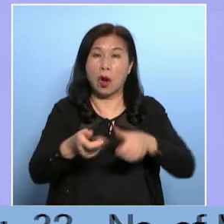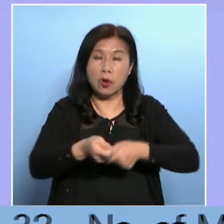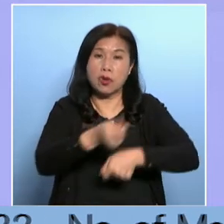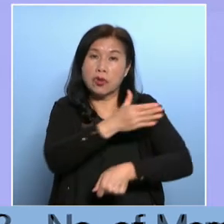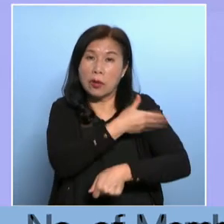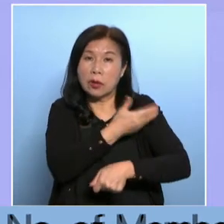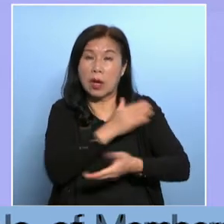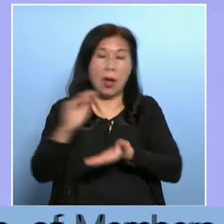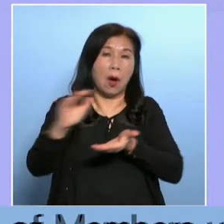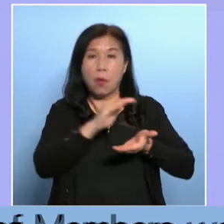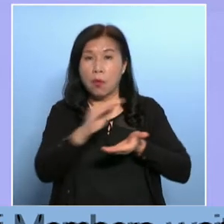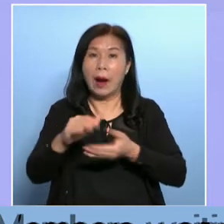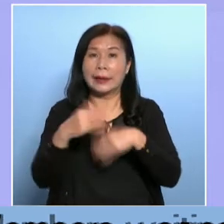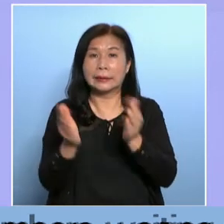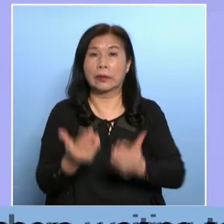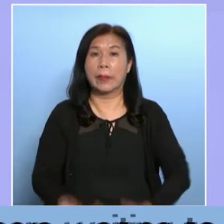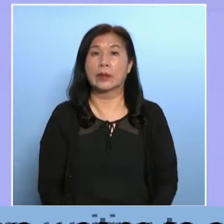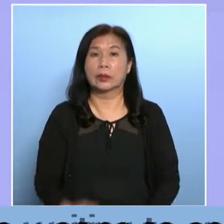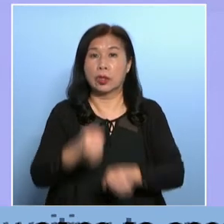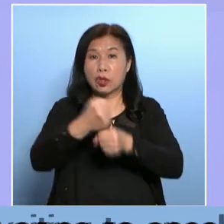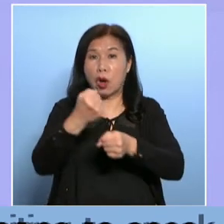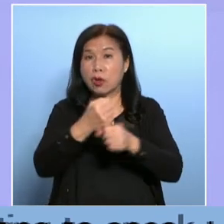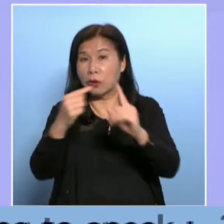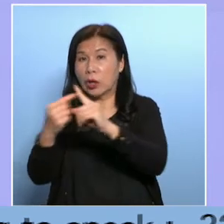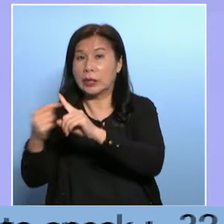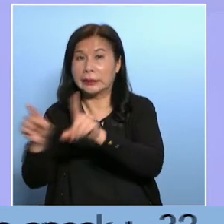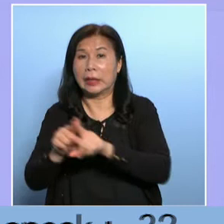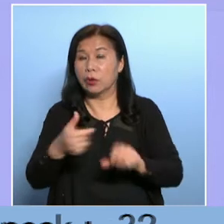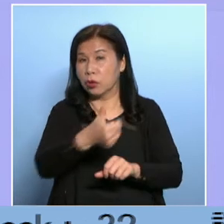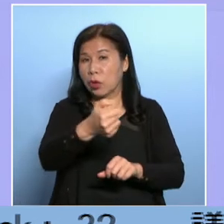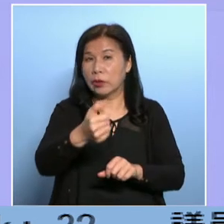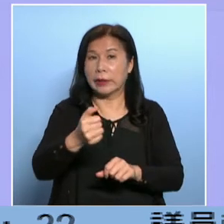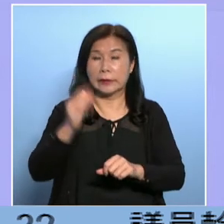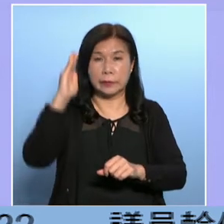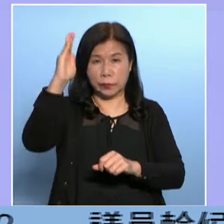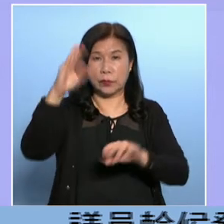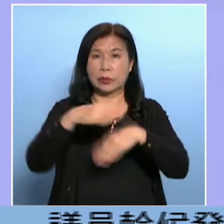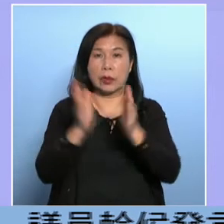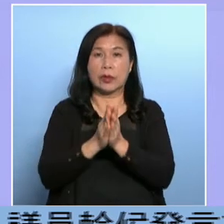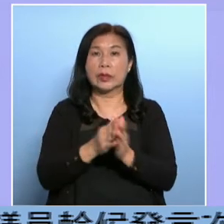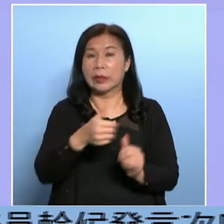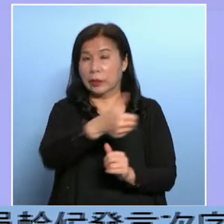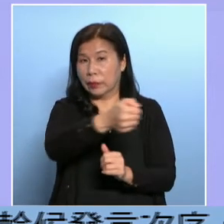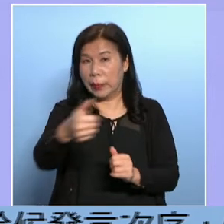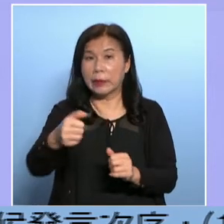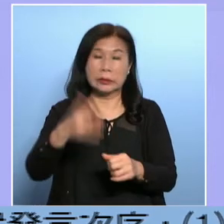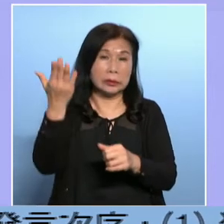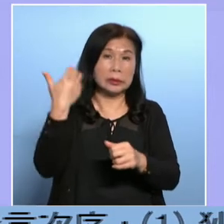responsible for the cleaning and policing and logistics. I salute to them.